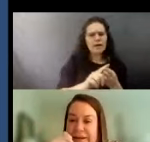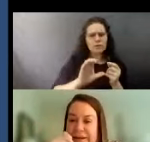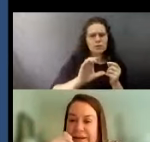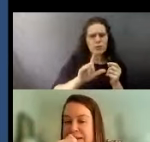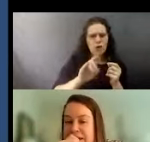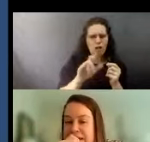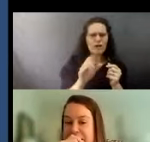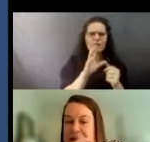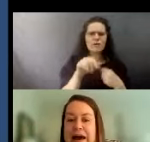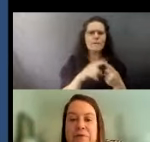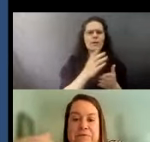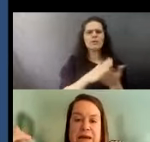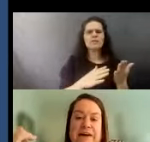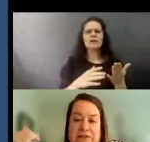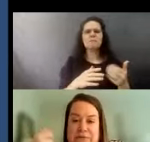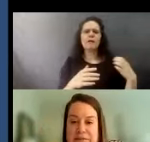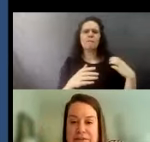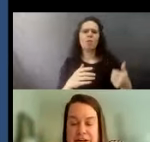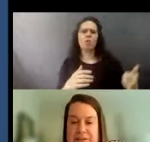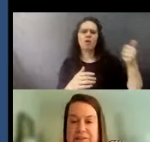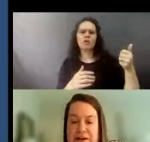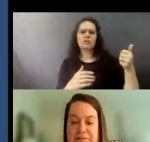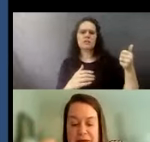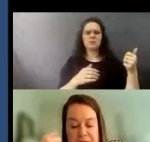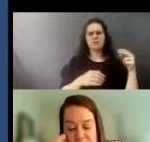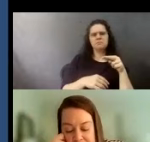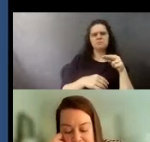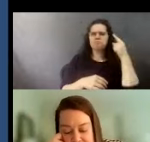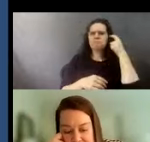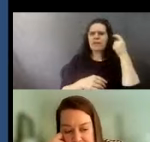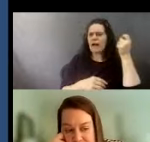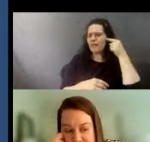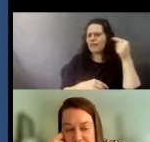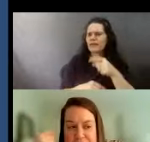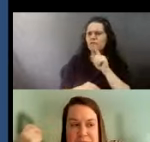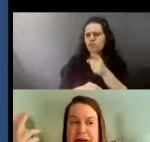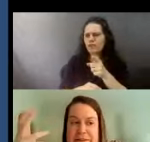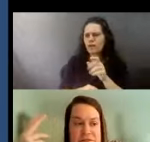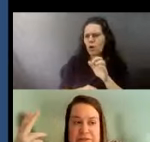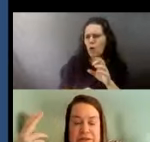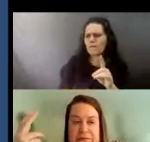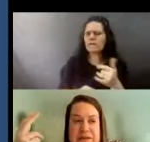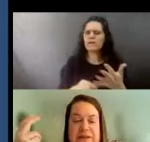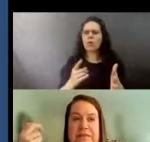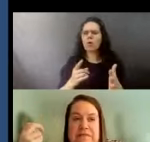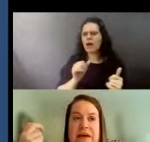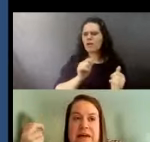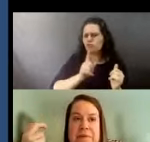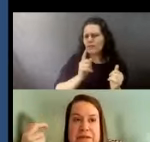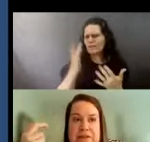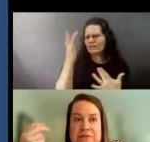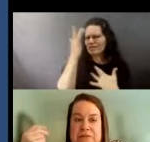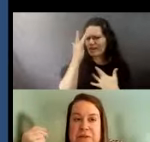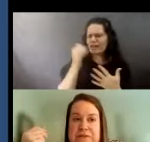malingering and how attitudes have changed. I'm wondering, is there anything practical that you can think of that